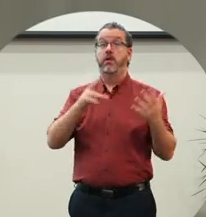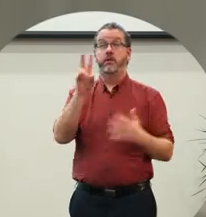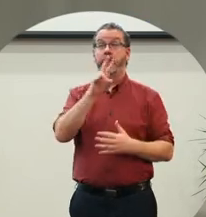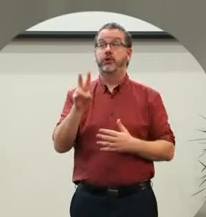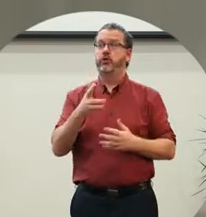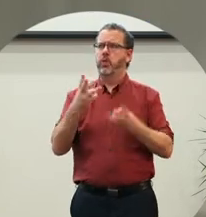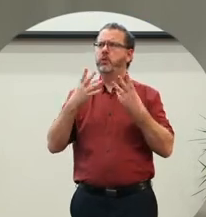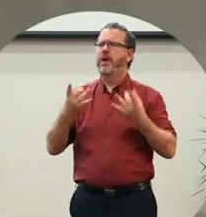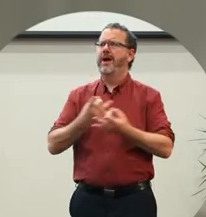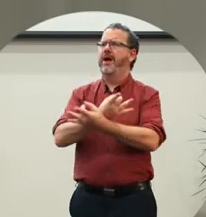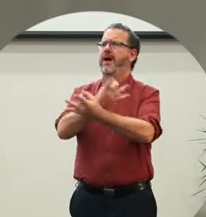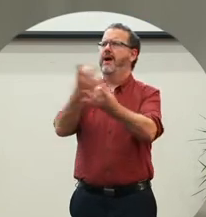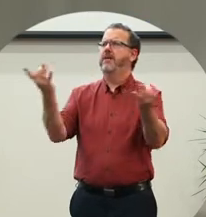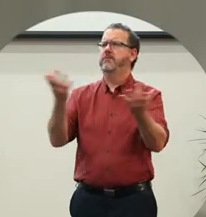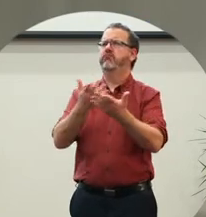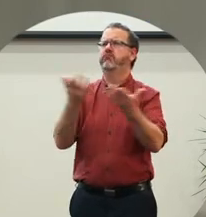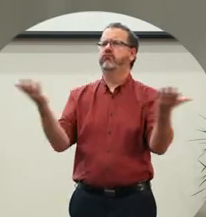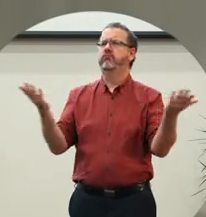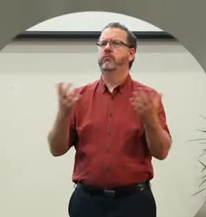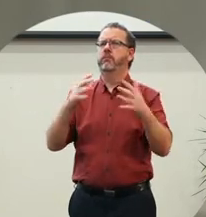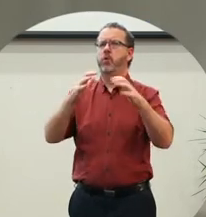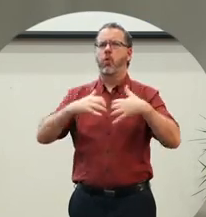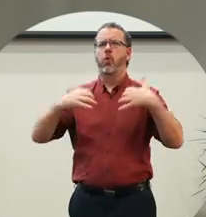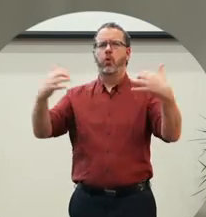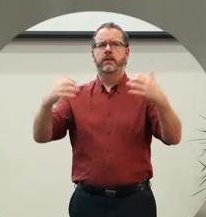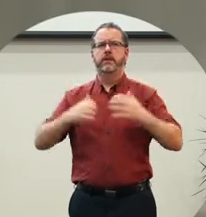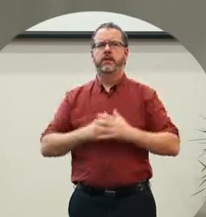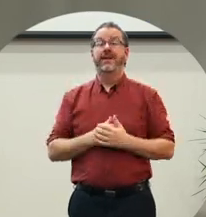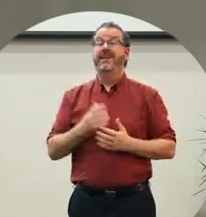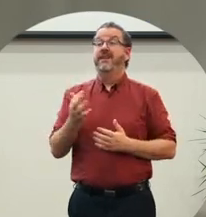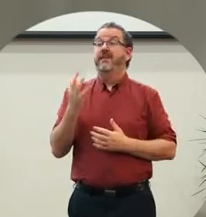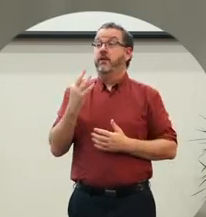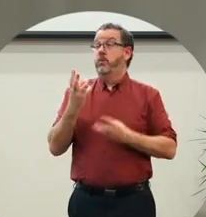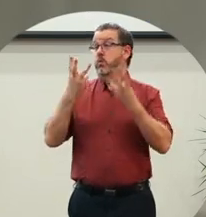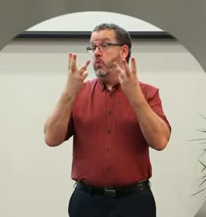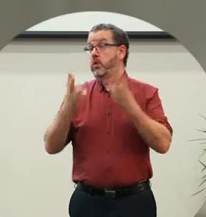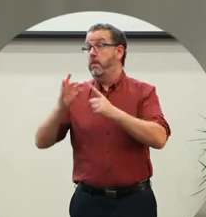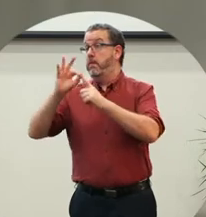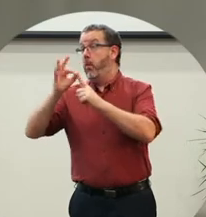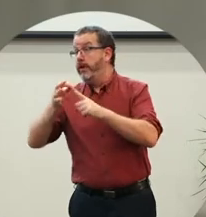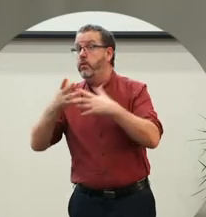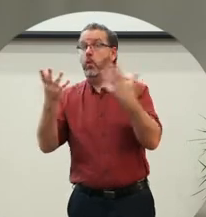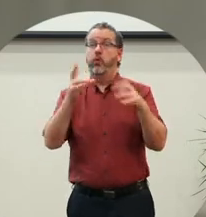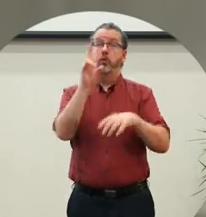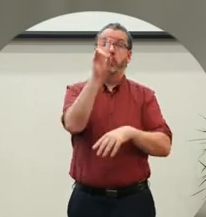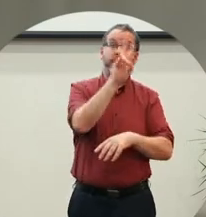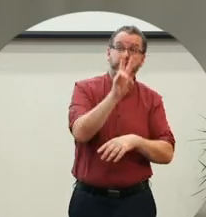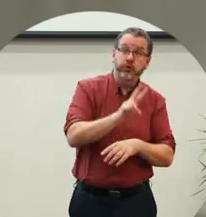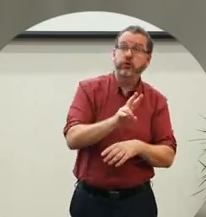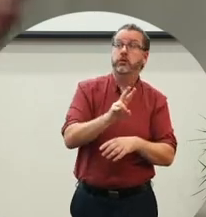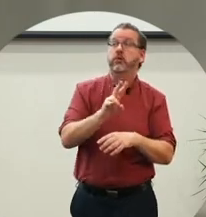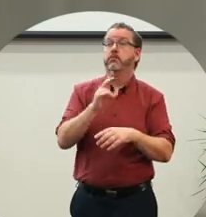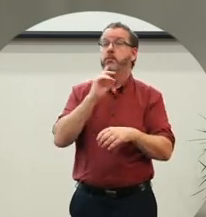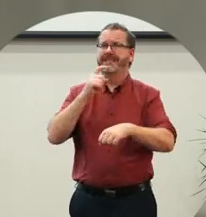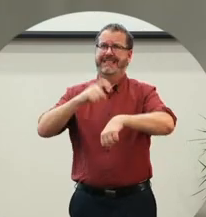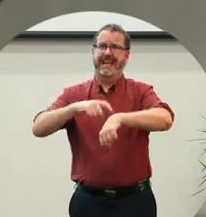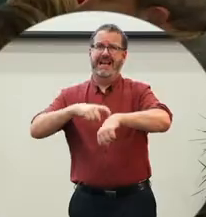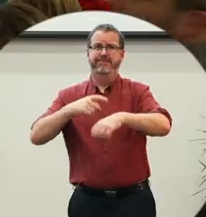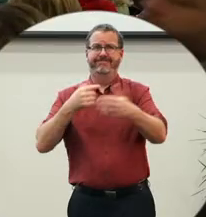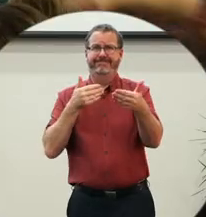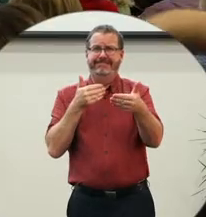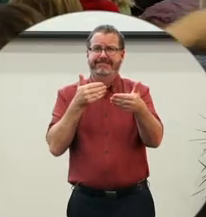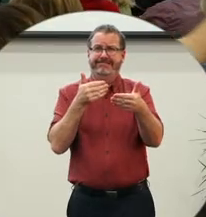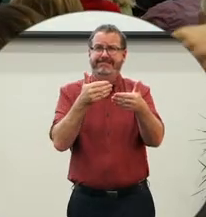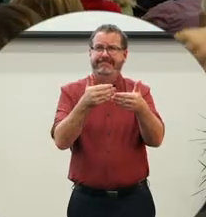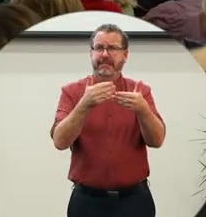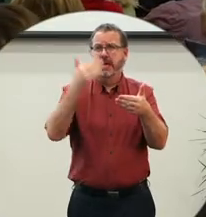bring in the audience at this stage. And if you can ask a question, or if you want to make a point, make it quickly and ask a question, because we're running out of time and I know they